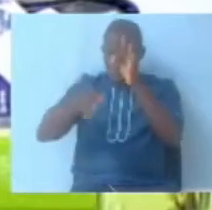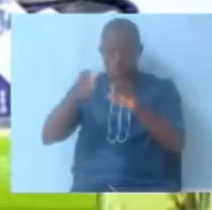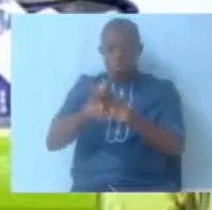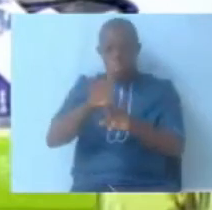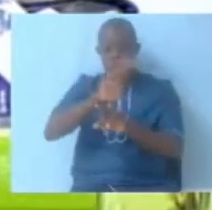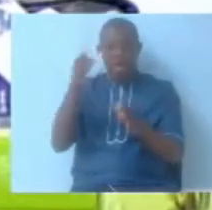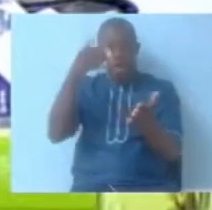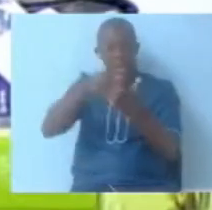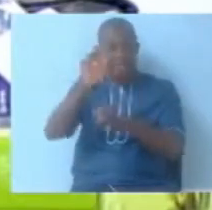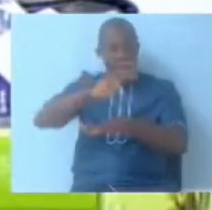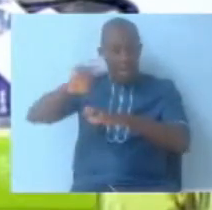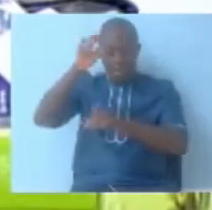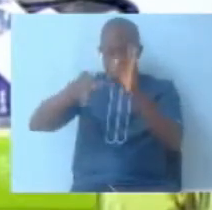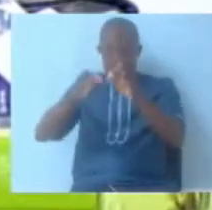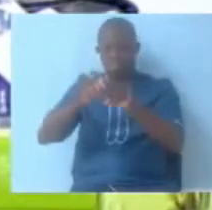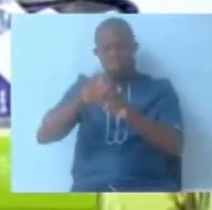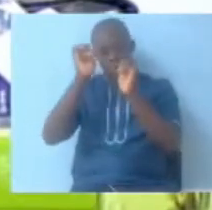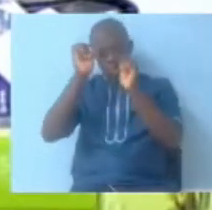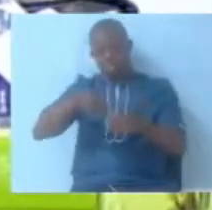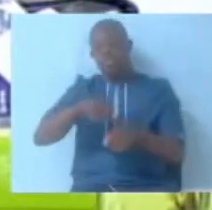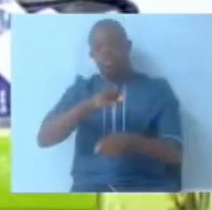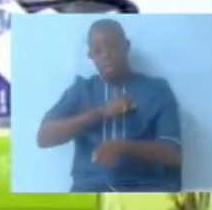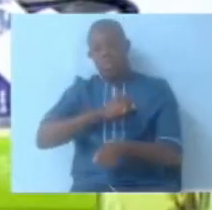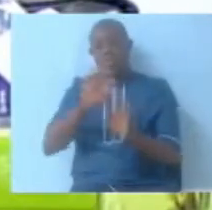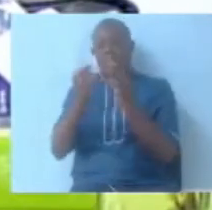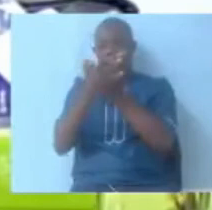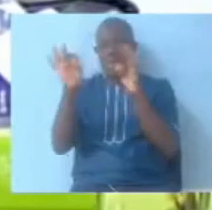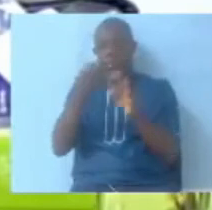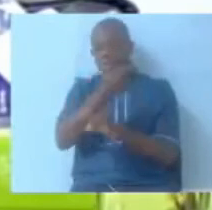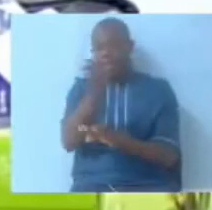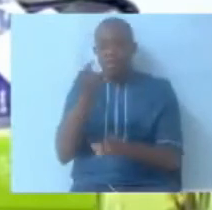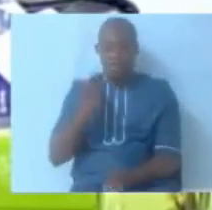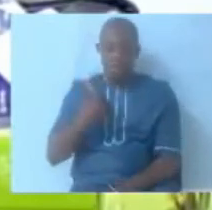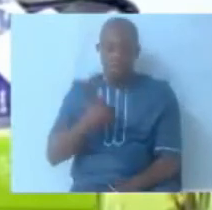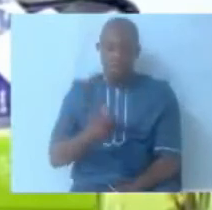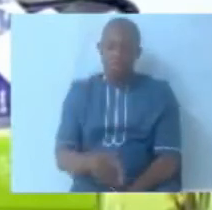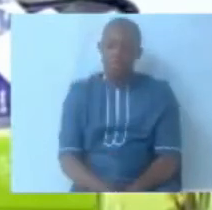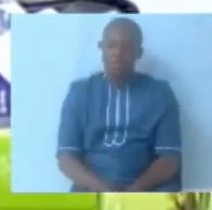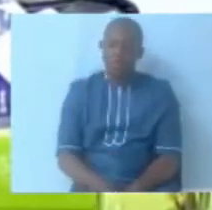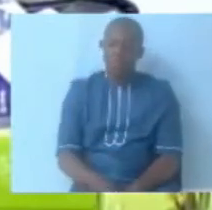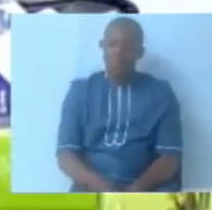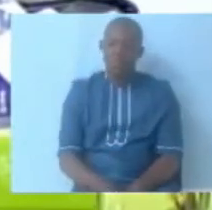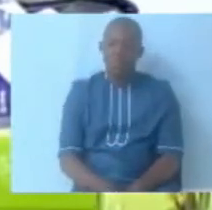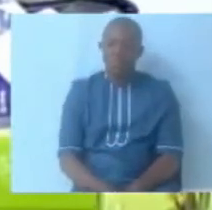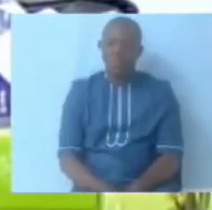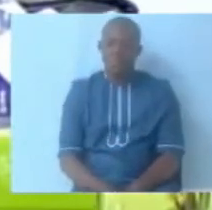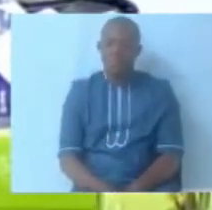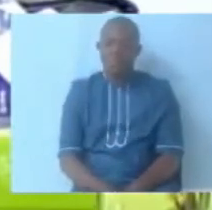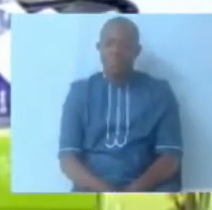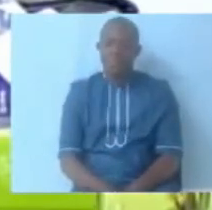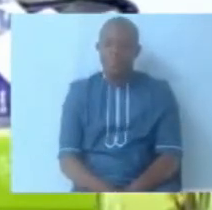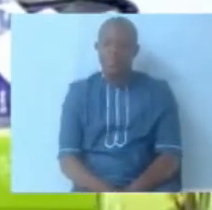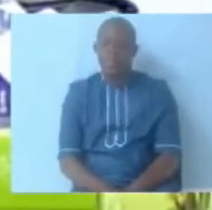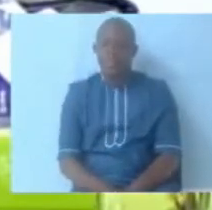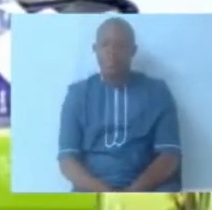trial magistrate, I was definitely going to release them. Kwenye ole nyama katu niaje kitibunda sonta kitibunda ndingula